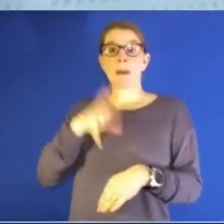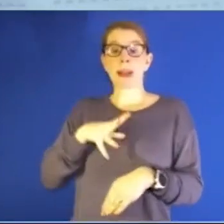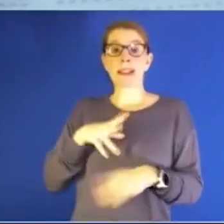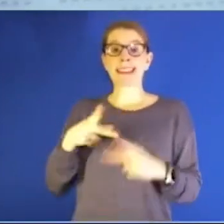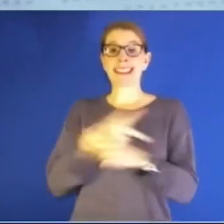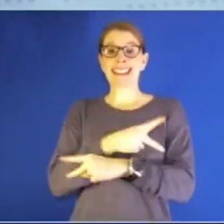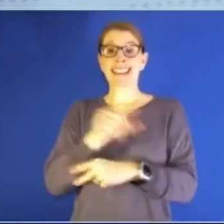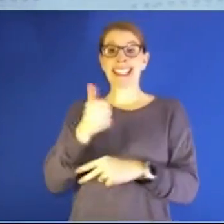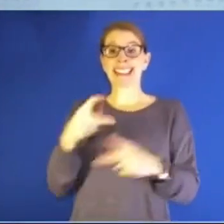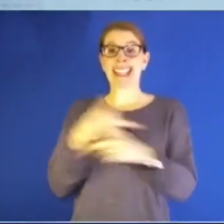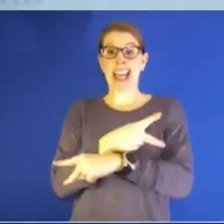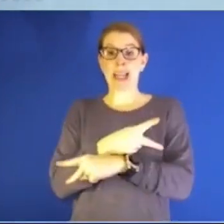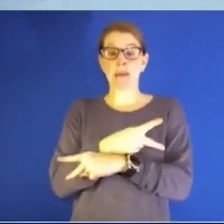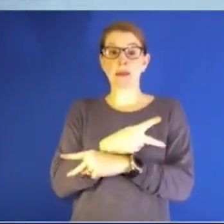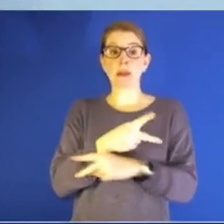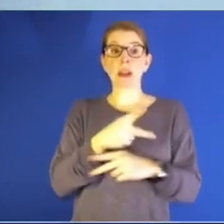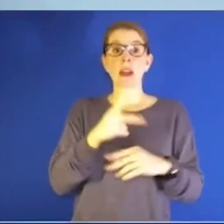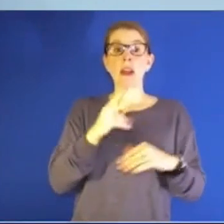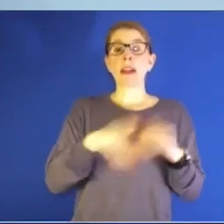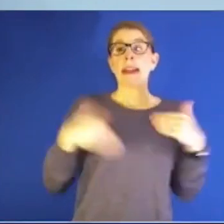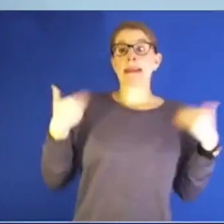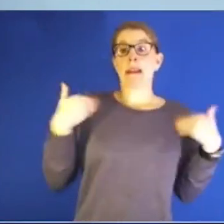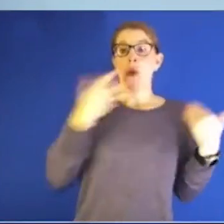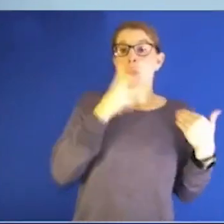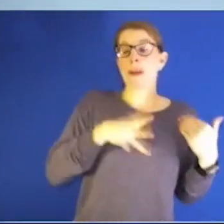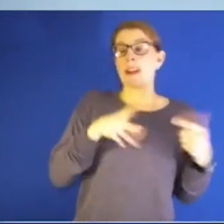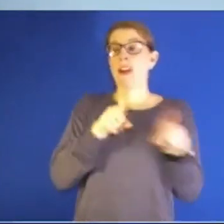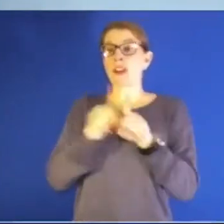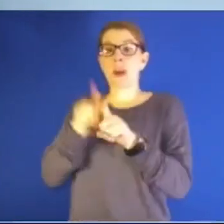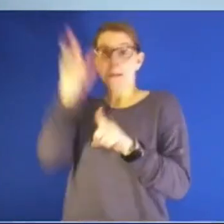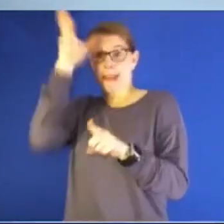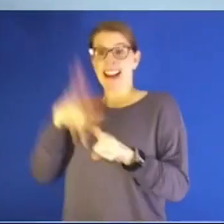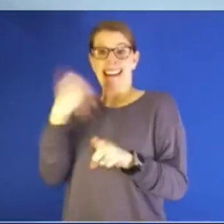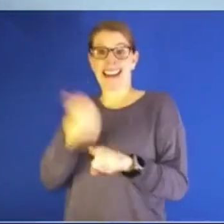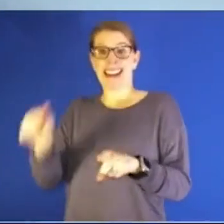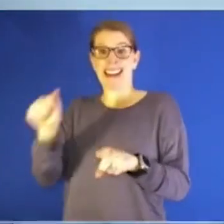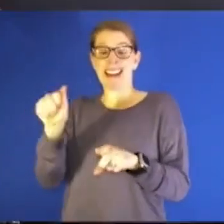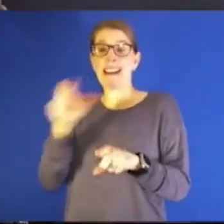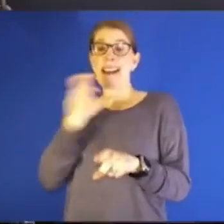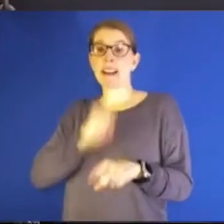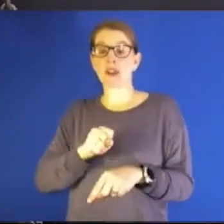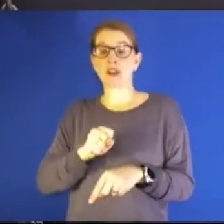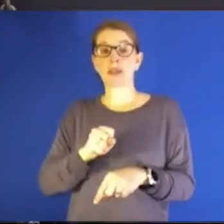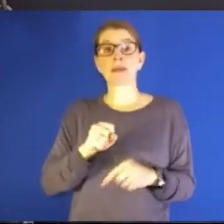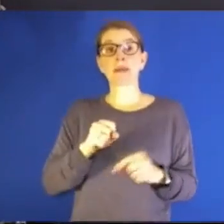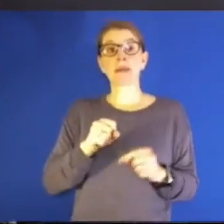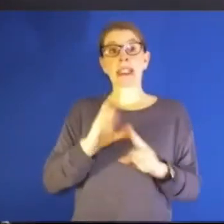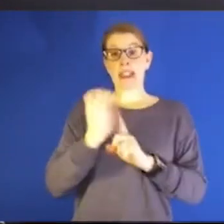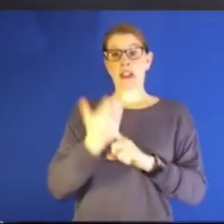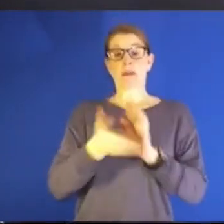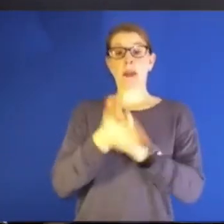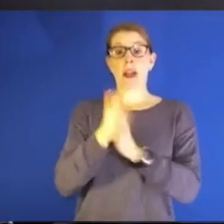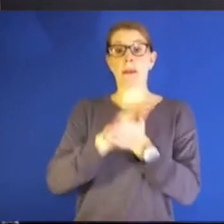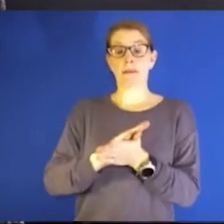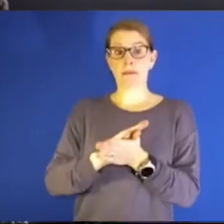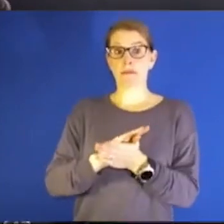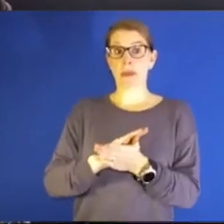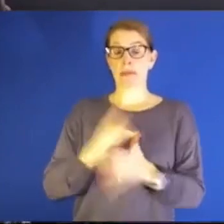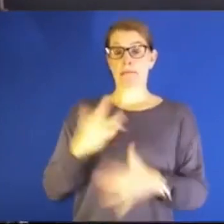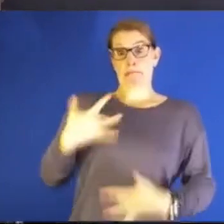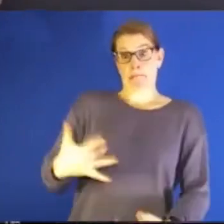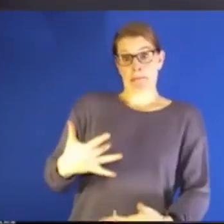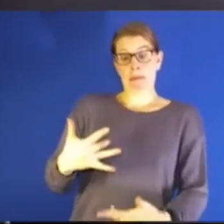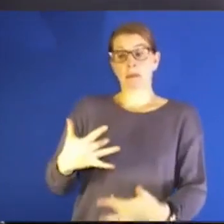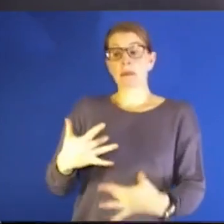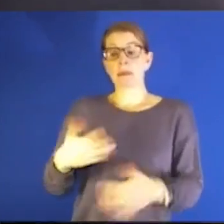men of any age. The study suggests that the condition has become more common, with cases rising since well before